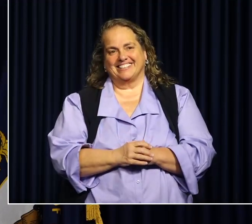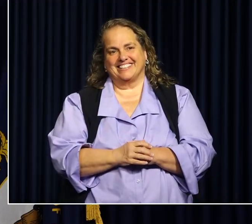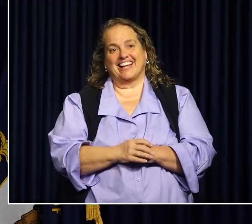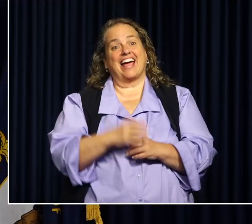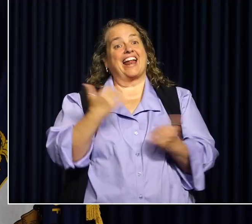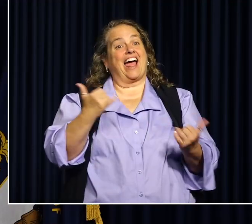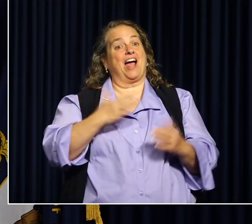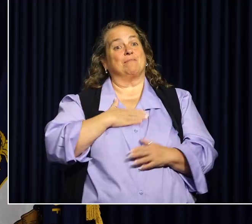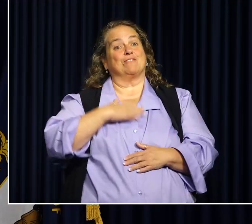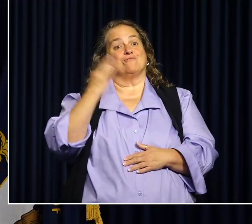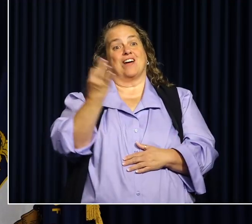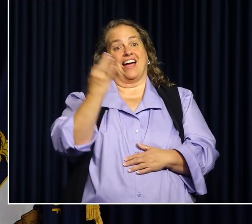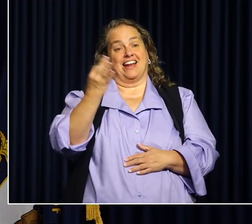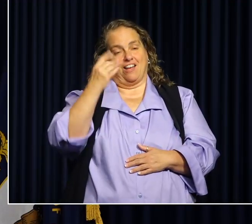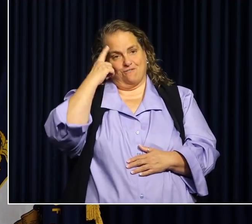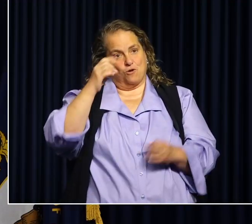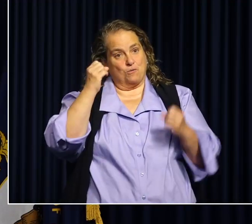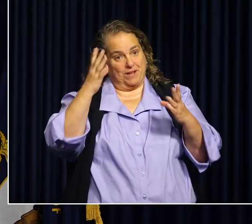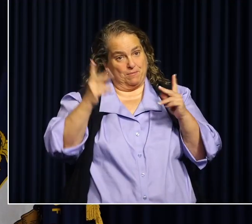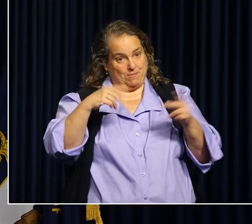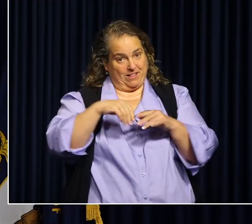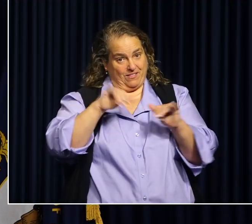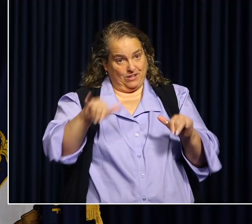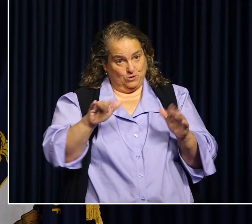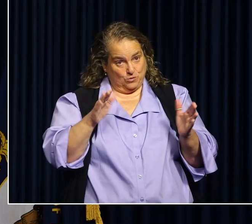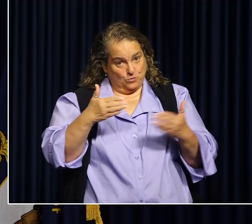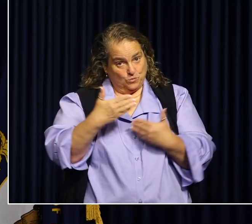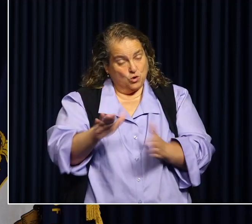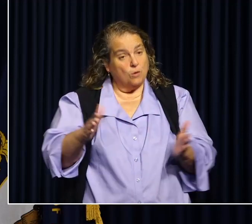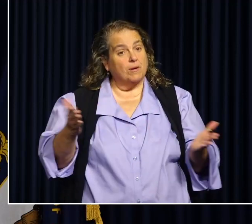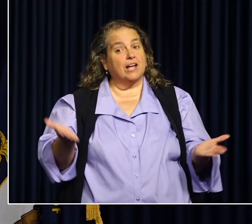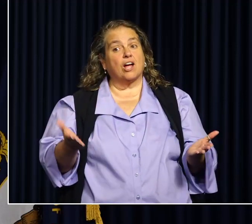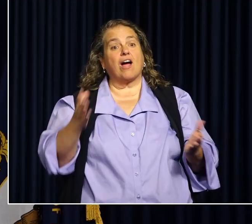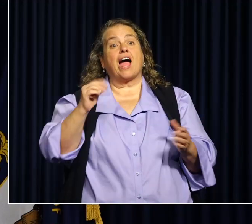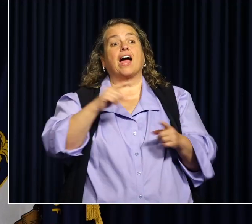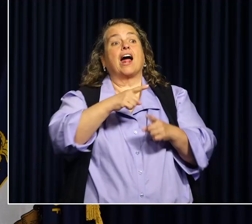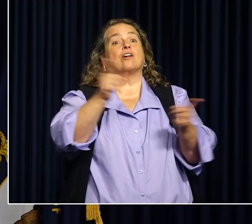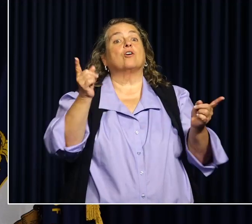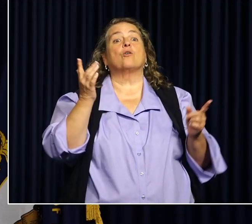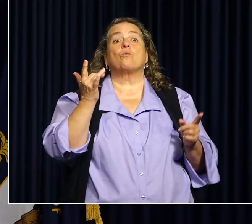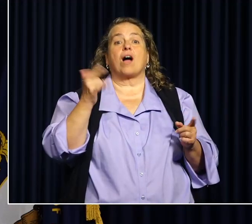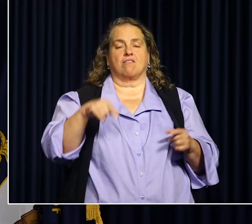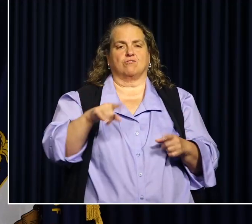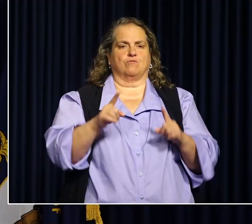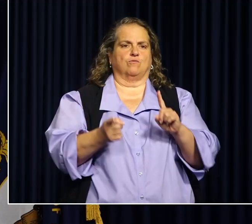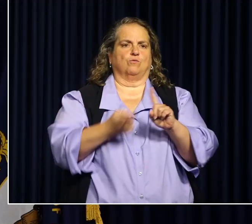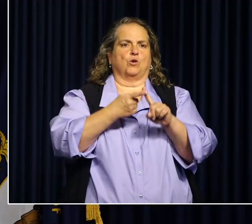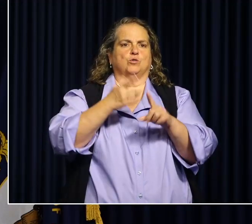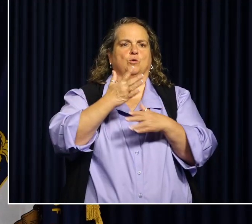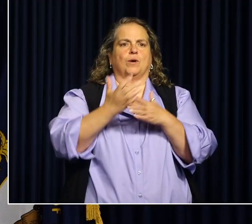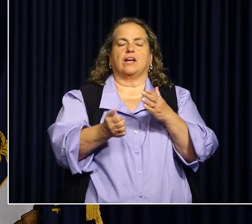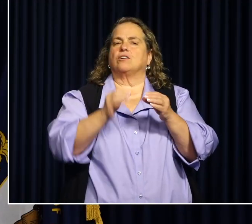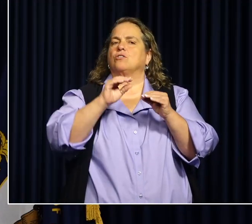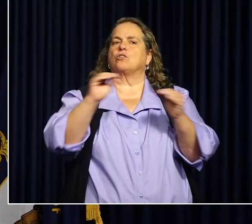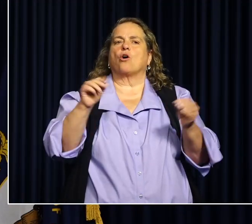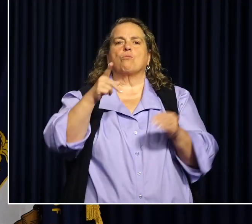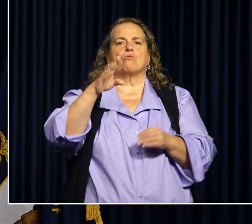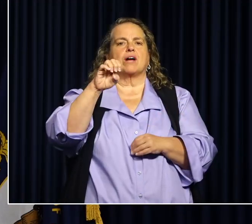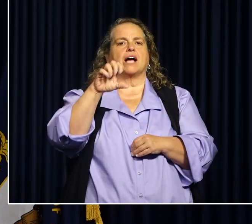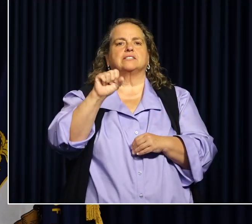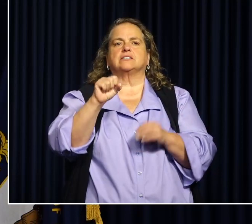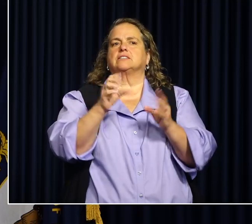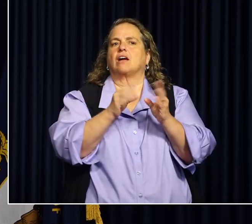it's a happy Friday for a lot of people in this room and out there because this is going to be the first weekend that we don't have a press conference on